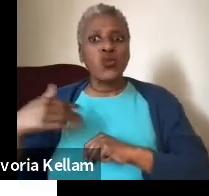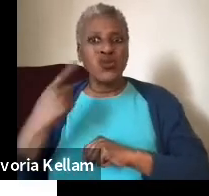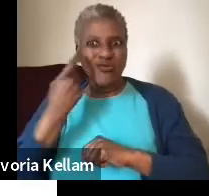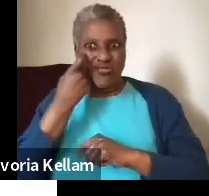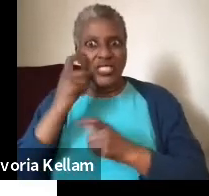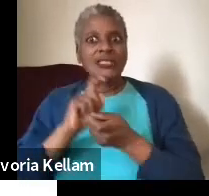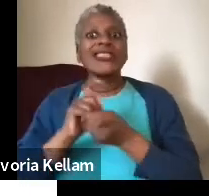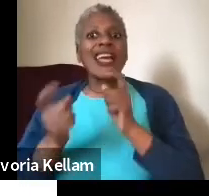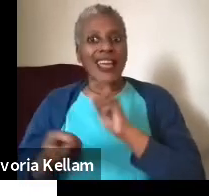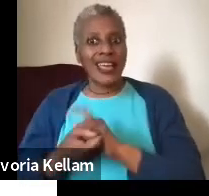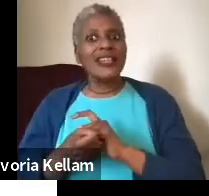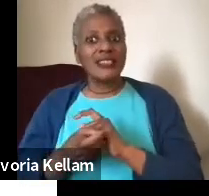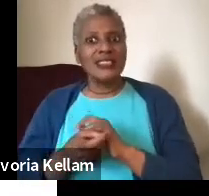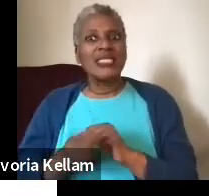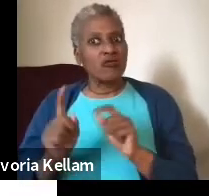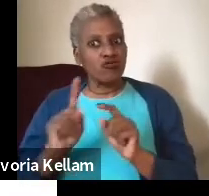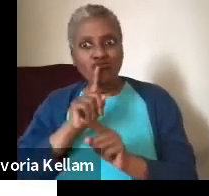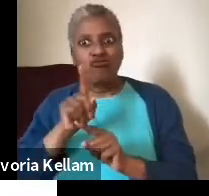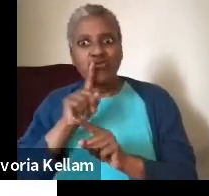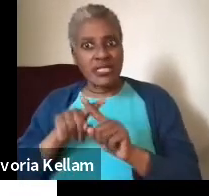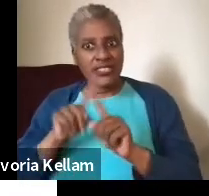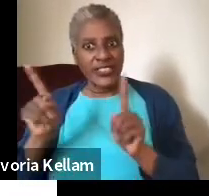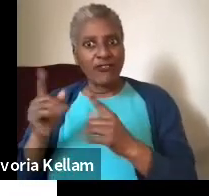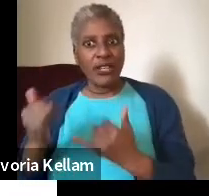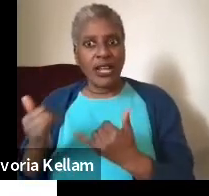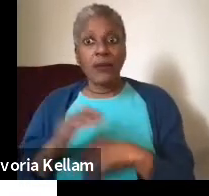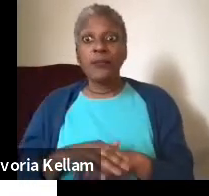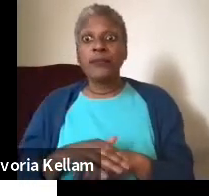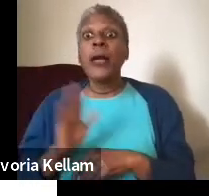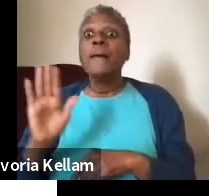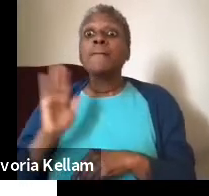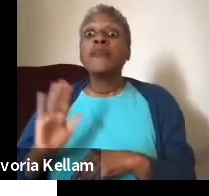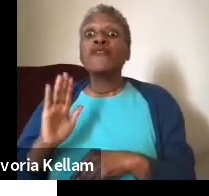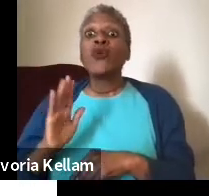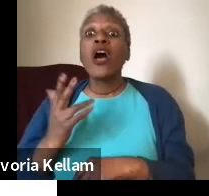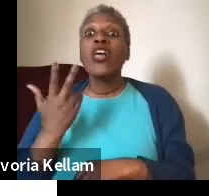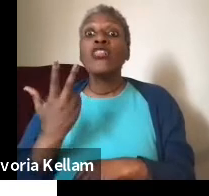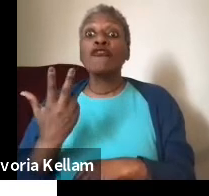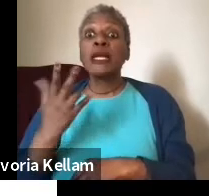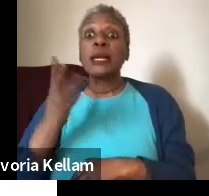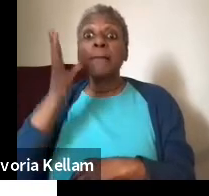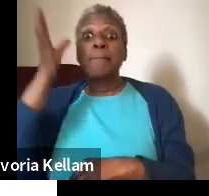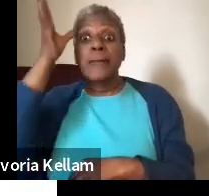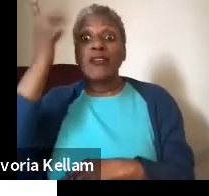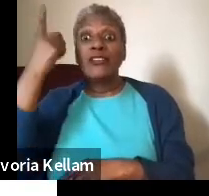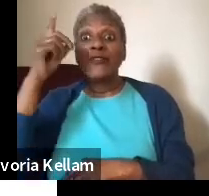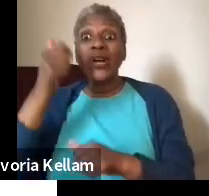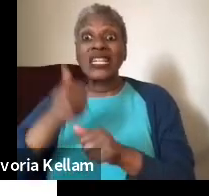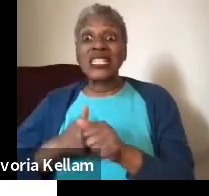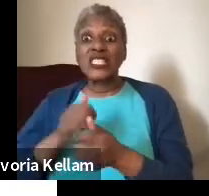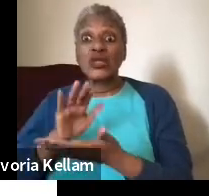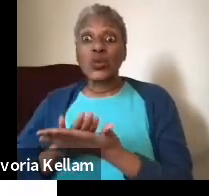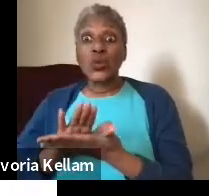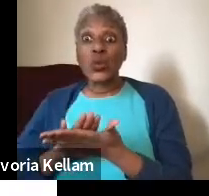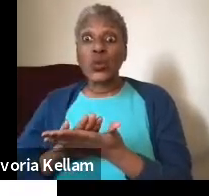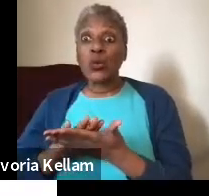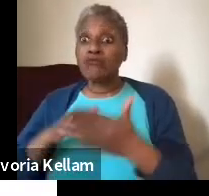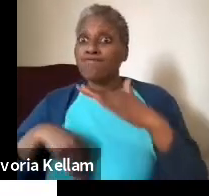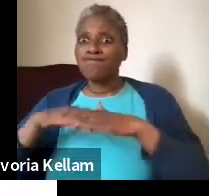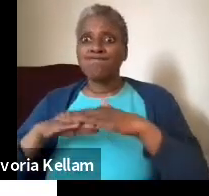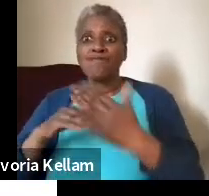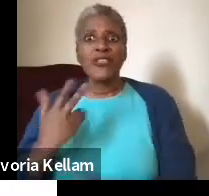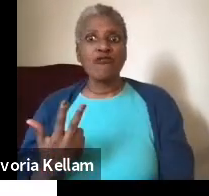process. Now, instead of 3 parents per school, which used to be the voters, they were the